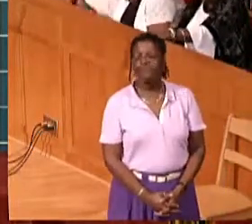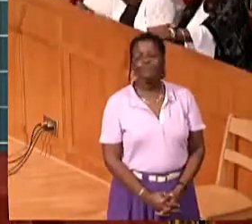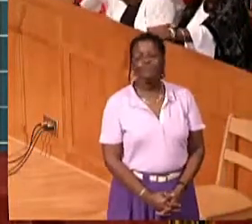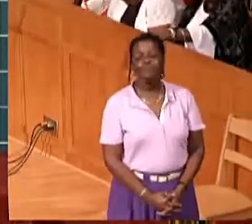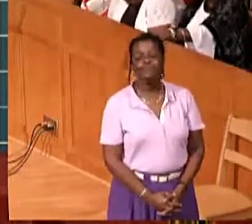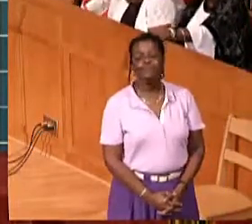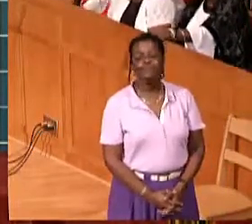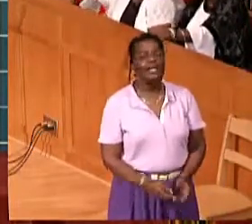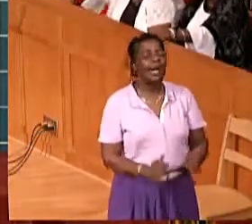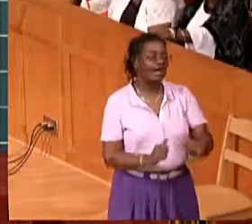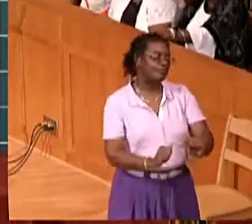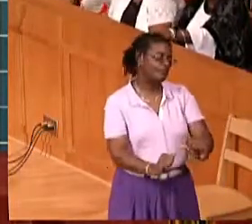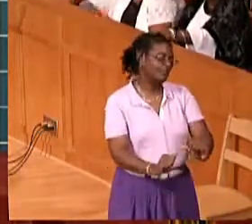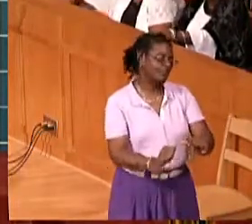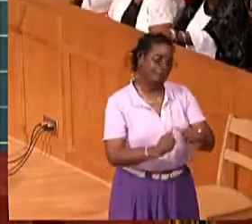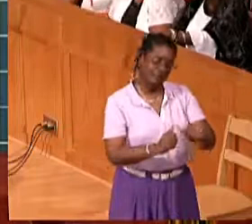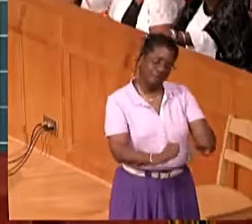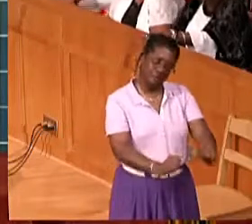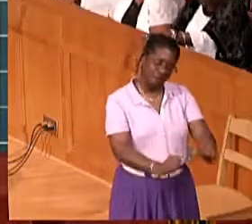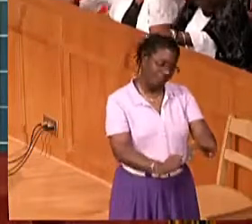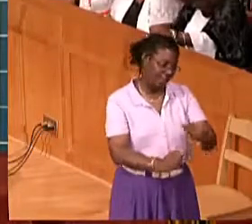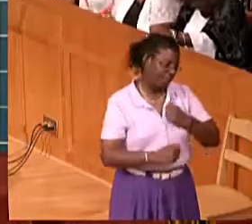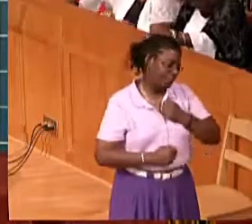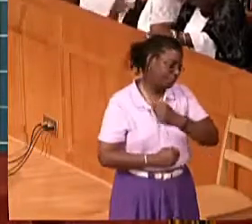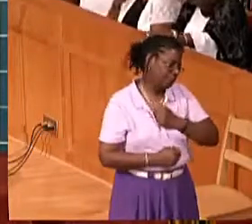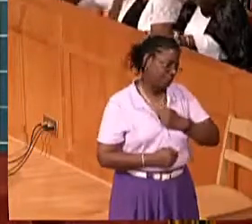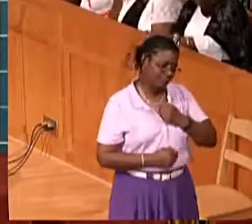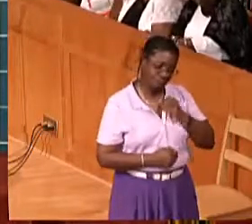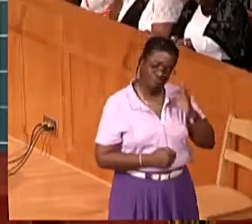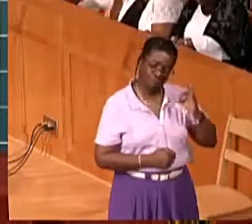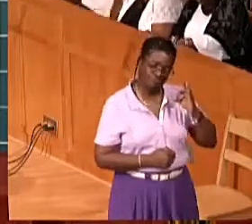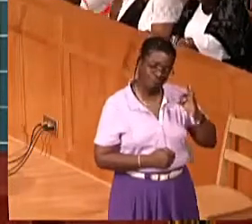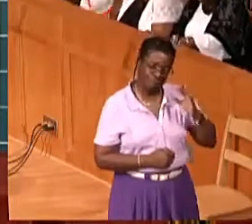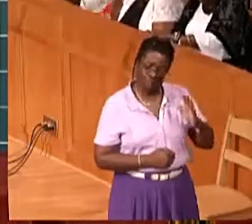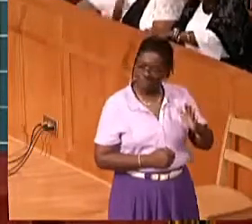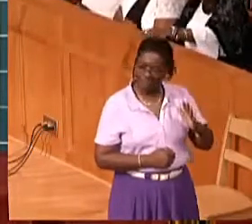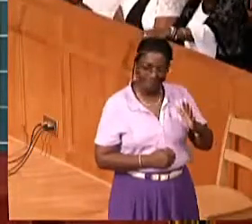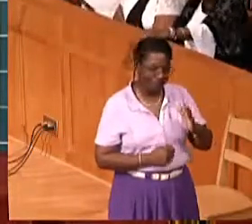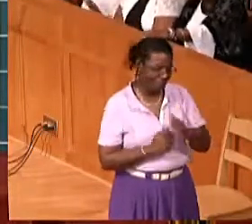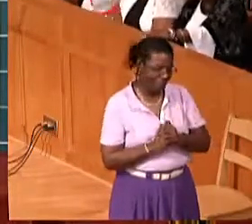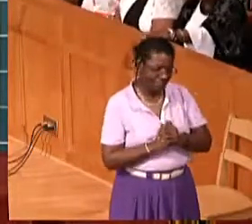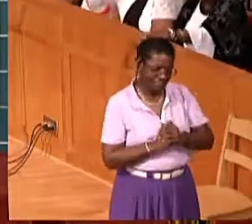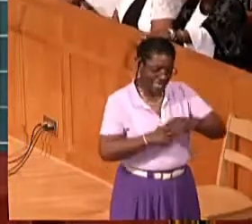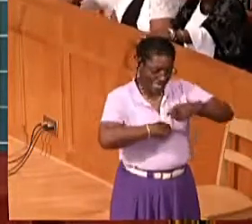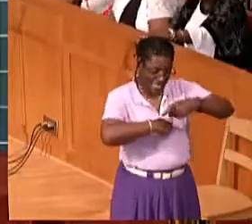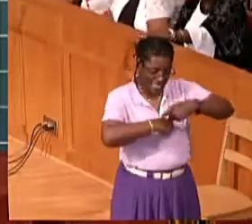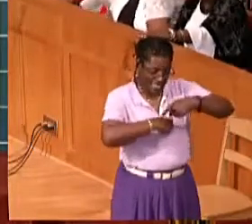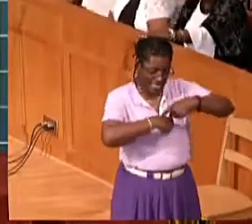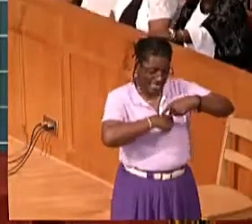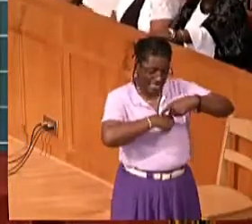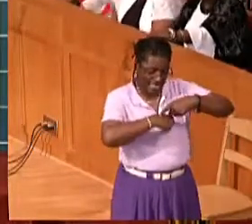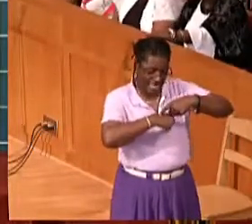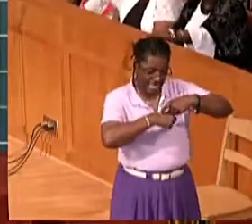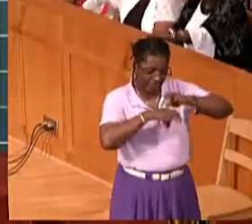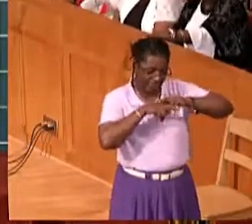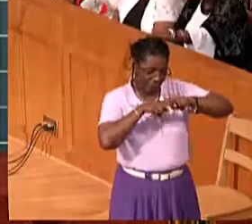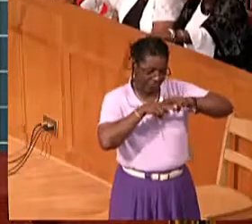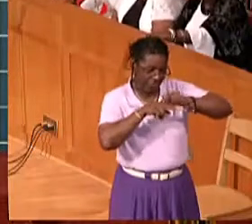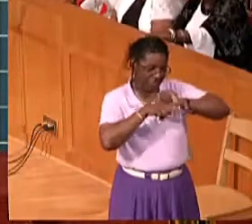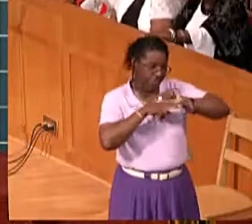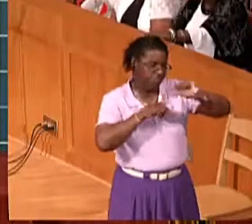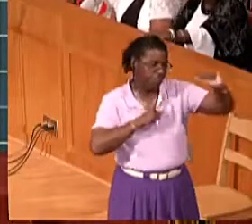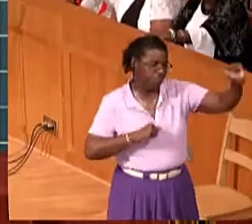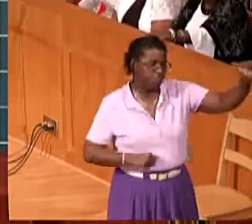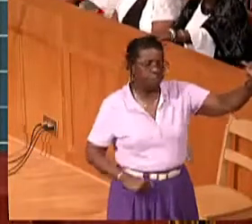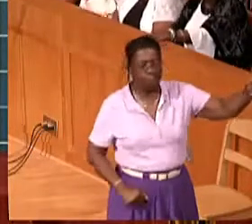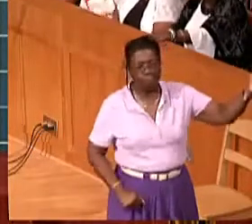I'm trying to quit, Pastor. I'm sorry. I'm way past my time. Let me get through, but can I tell you this? Can I tell you